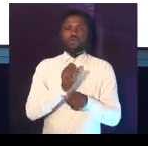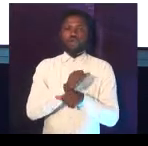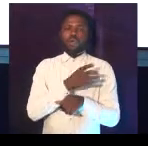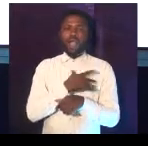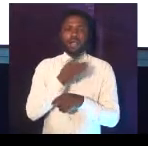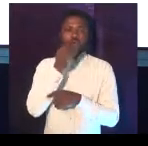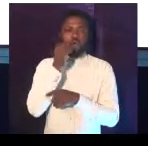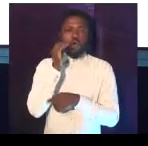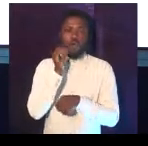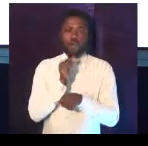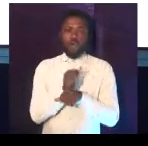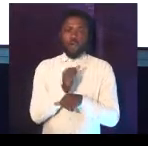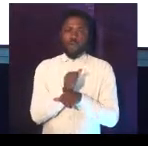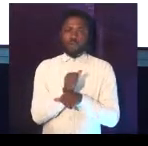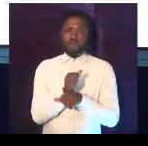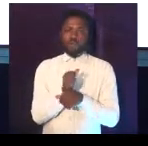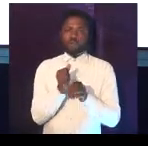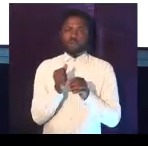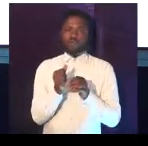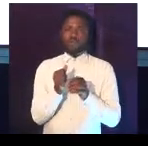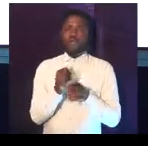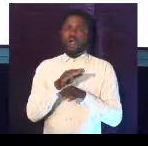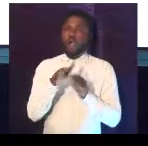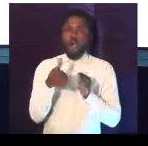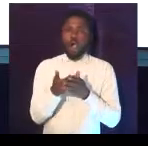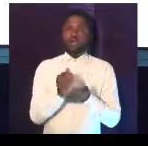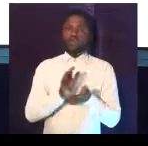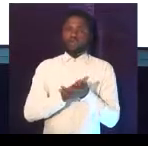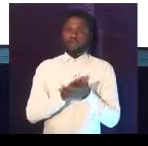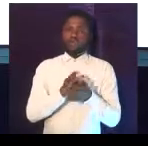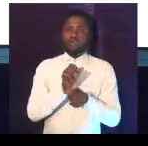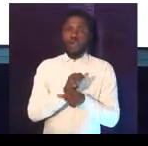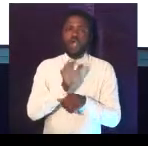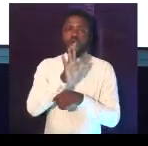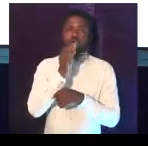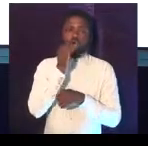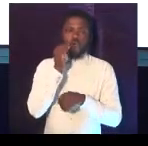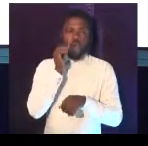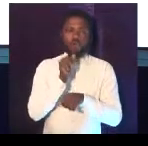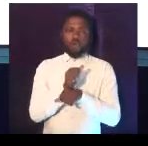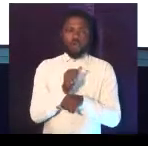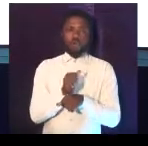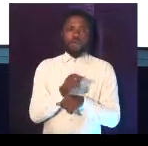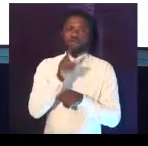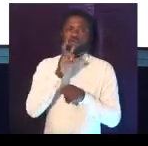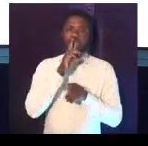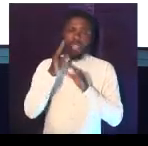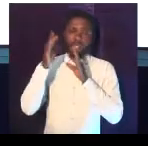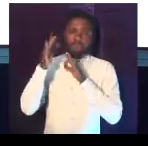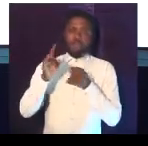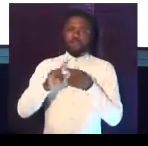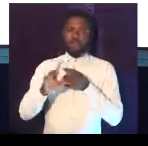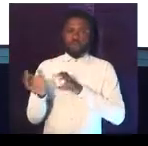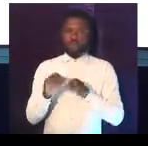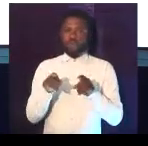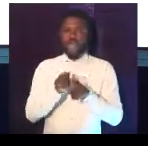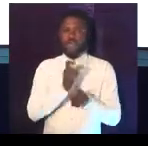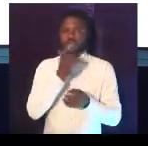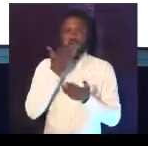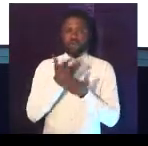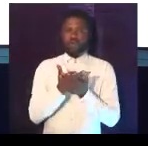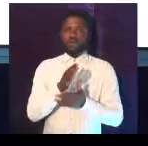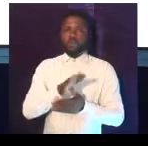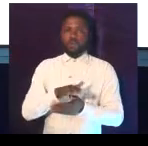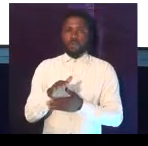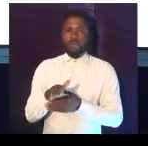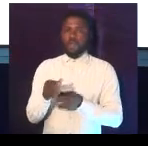Do all schoolwork and homework. All schoolwork, your homework, you are expected to do